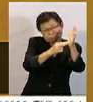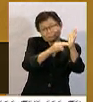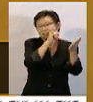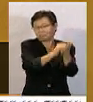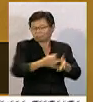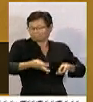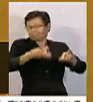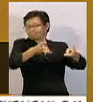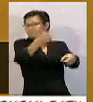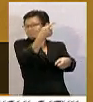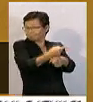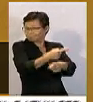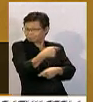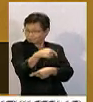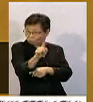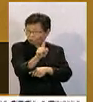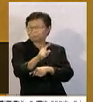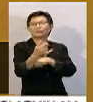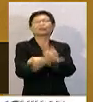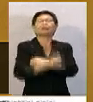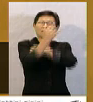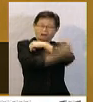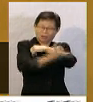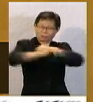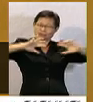the way the nations of the world